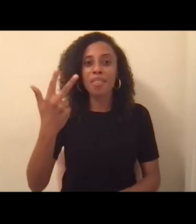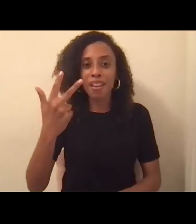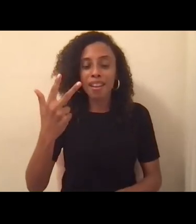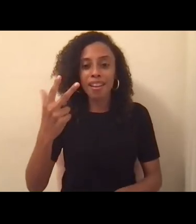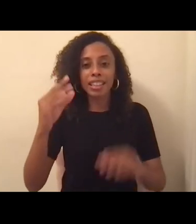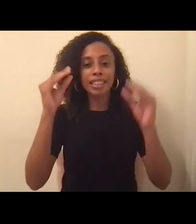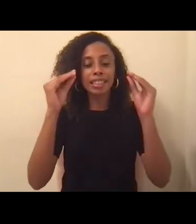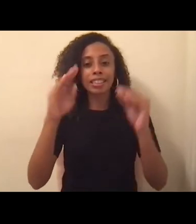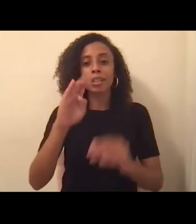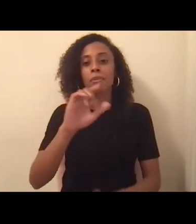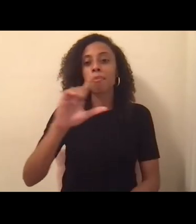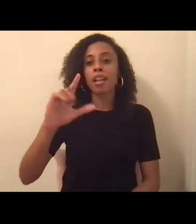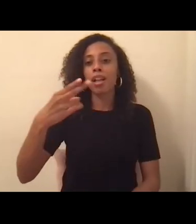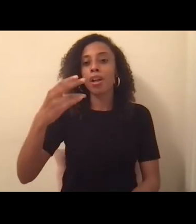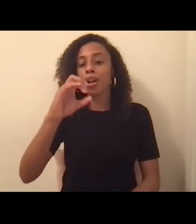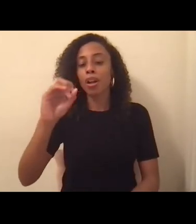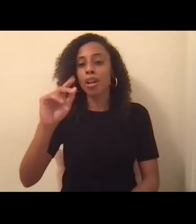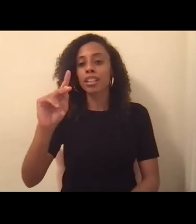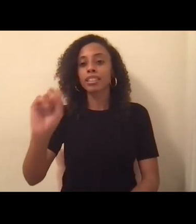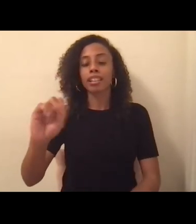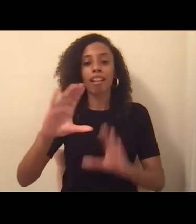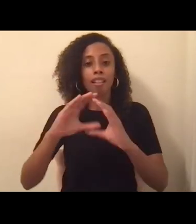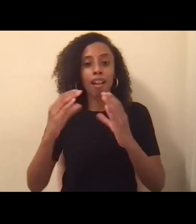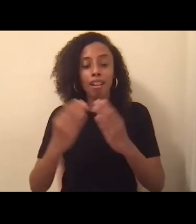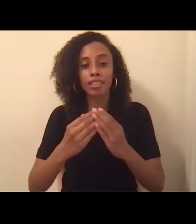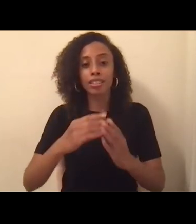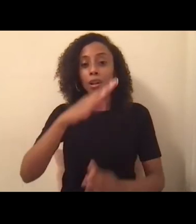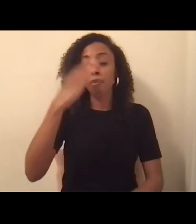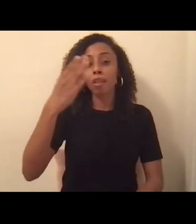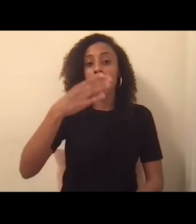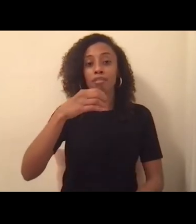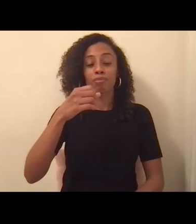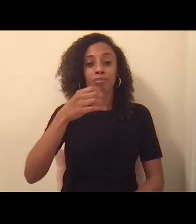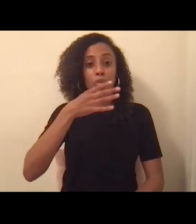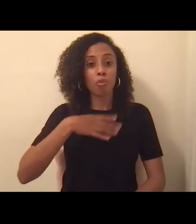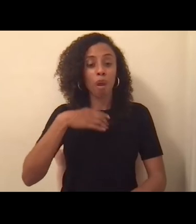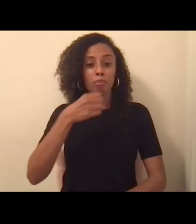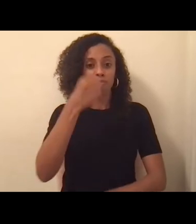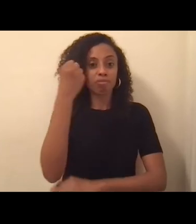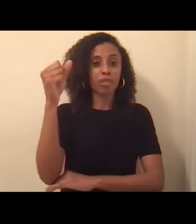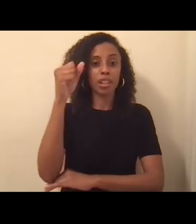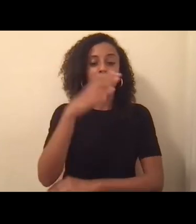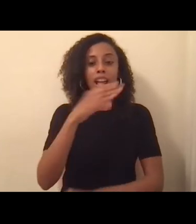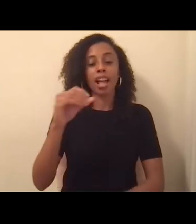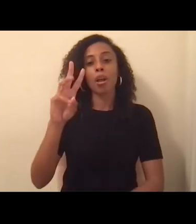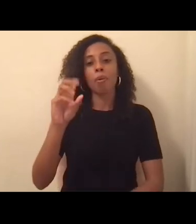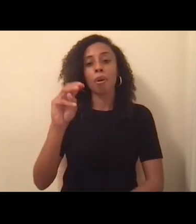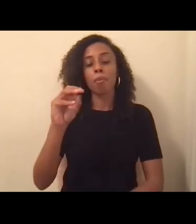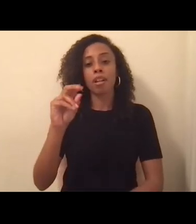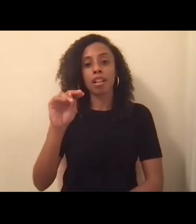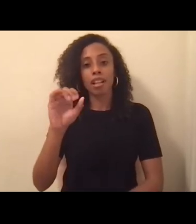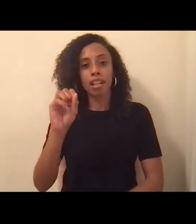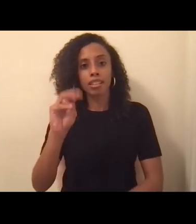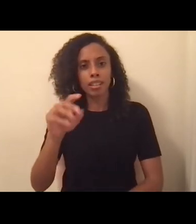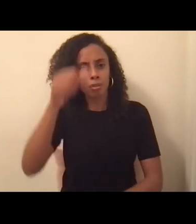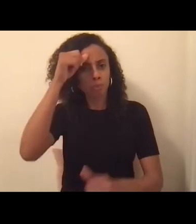Bell Hooks class on Black feminism and womanism. And you all remember that you had homework. We were supposed